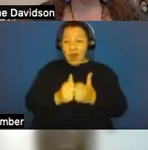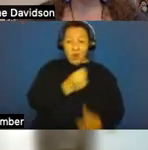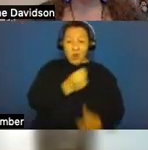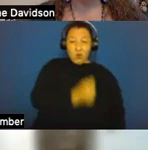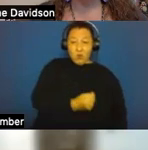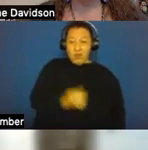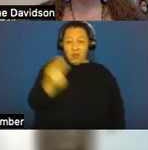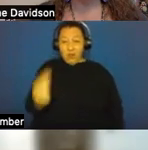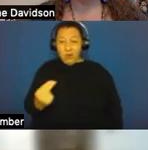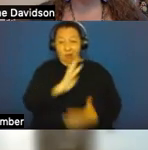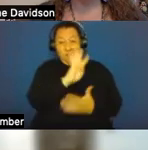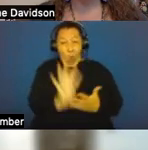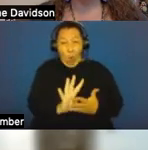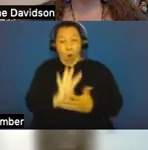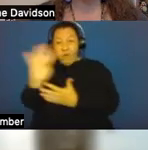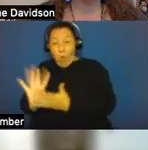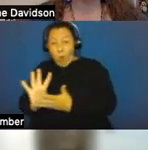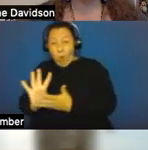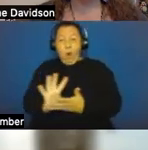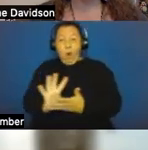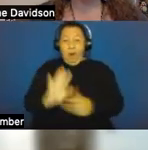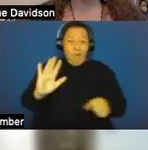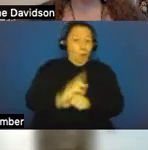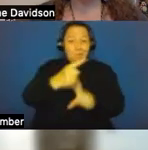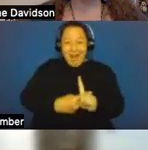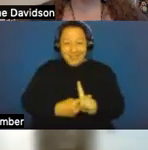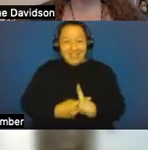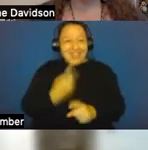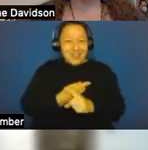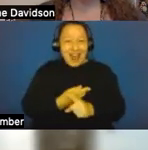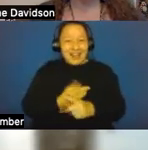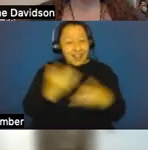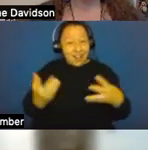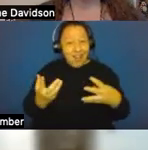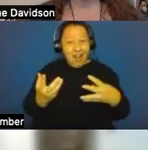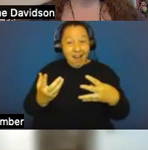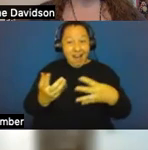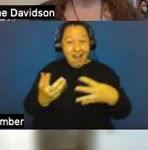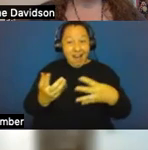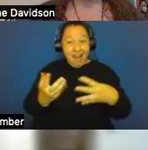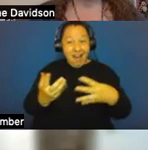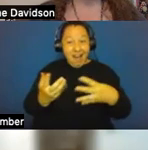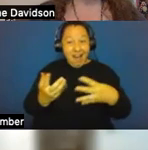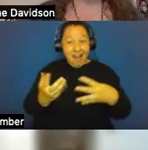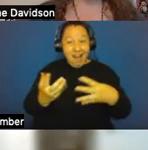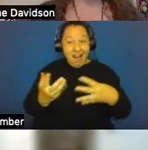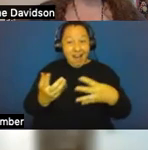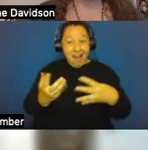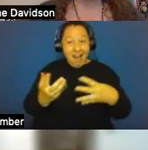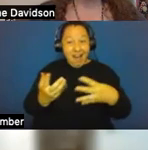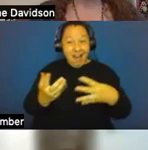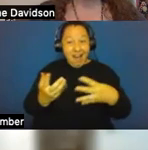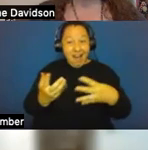right? And it's a lot. It can be a lot. And so we just want to take good care of ourselves.